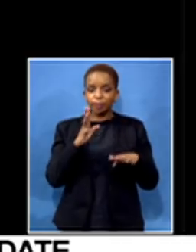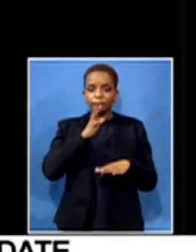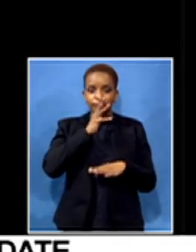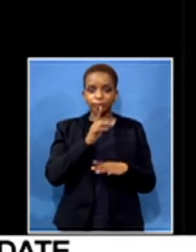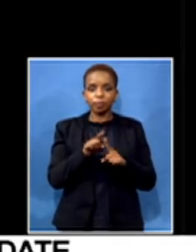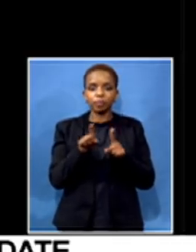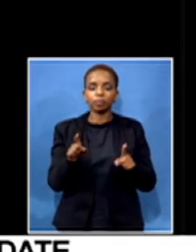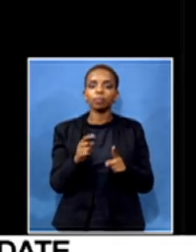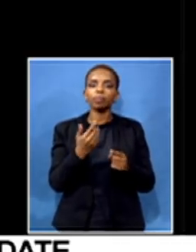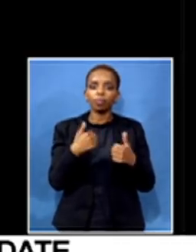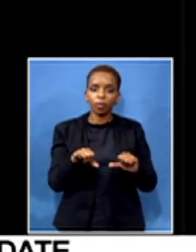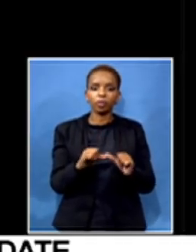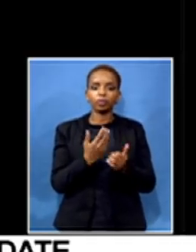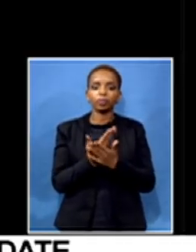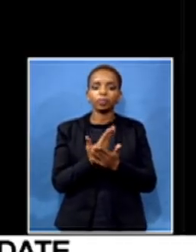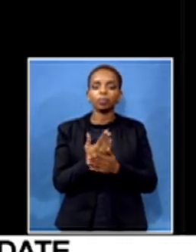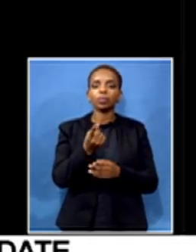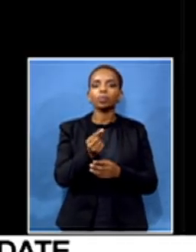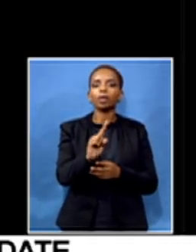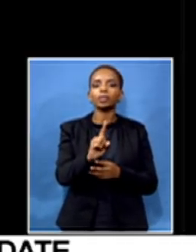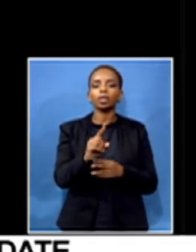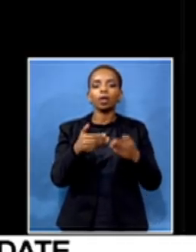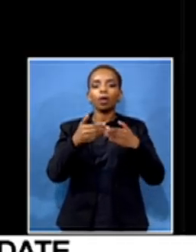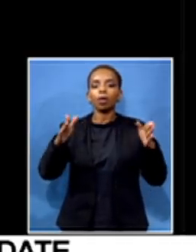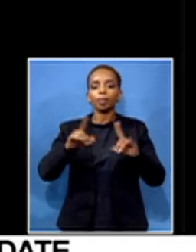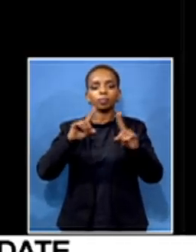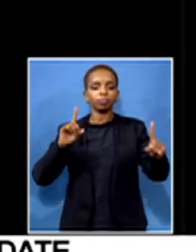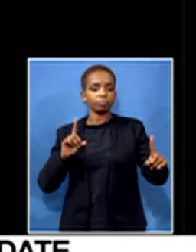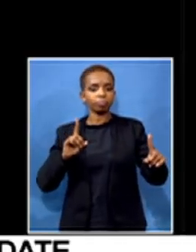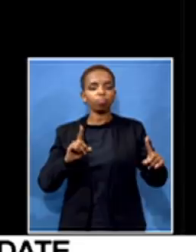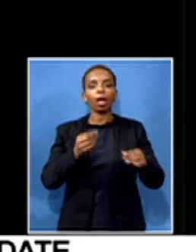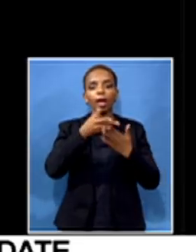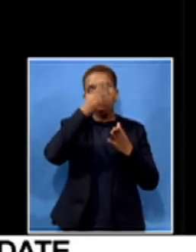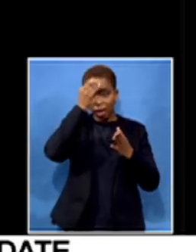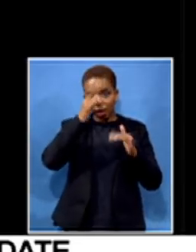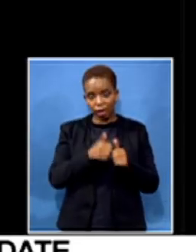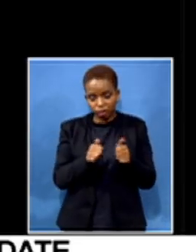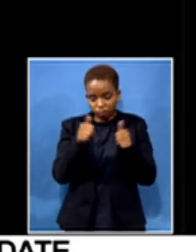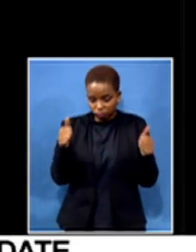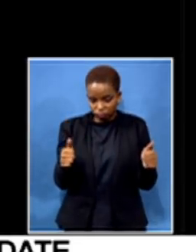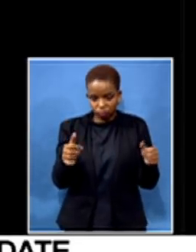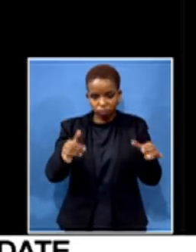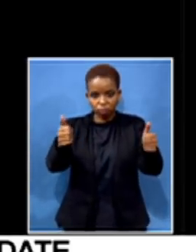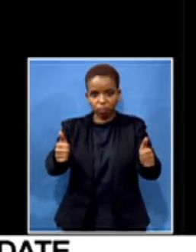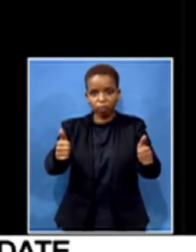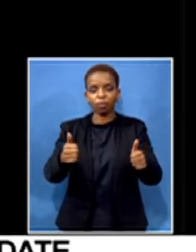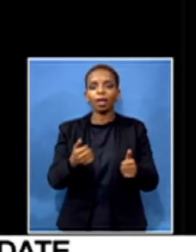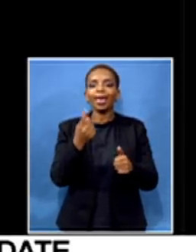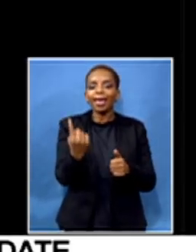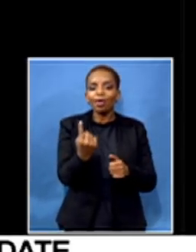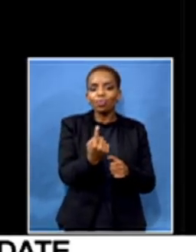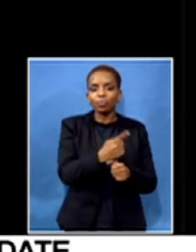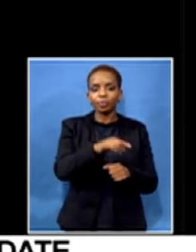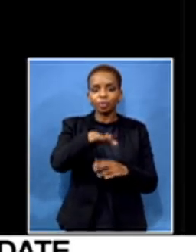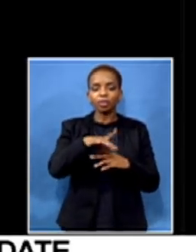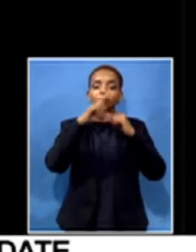able to open up distances between the learners and also make sure that for every child they are able to use the cloth mask, which